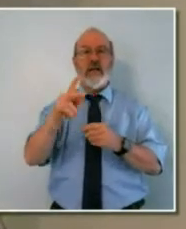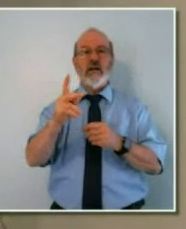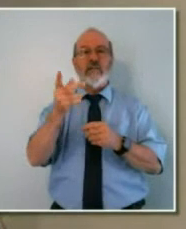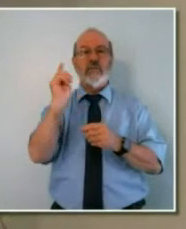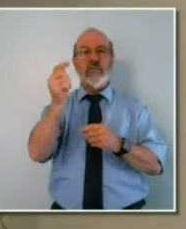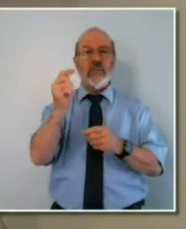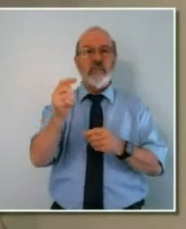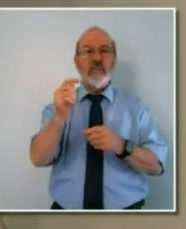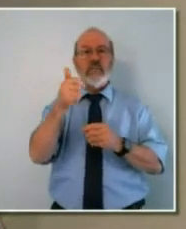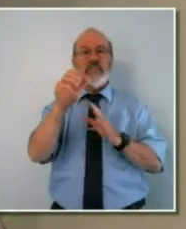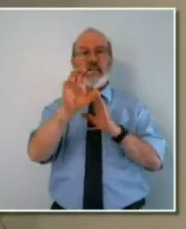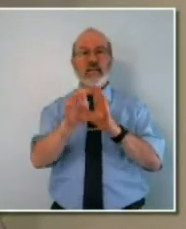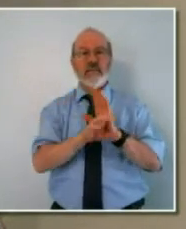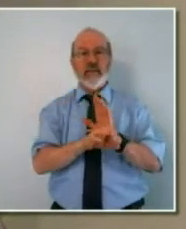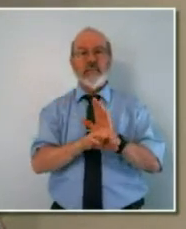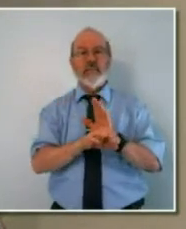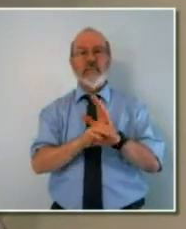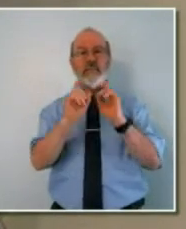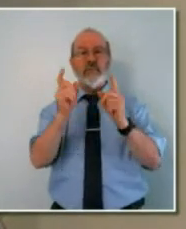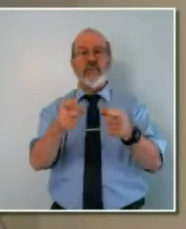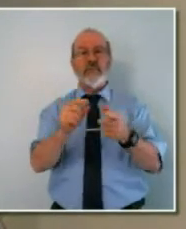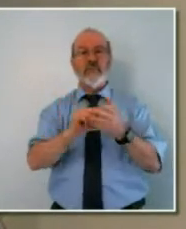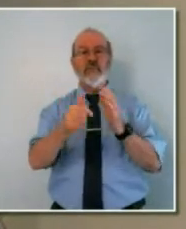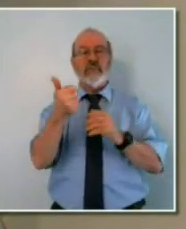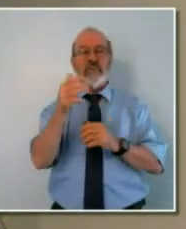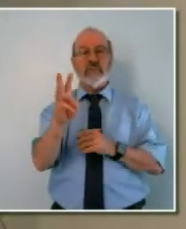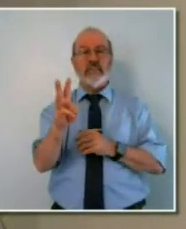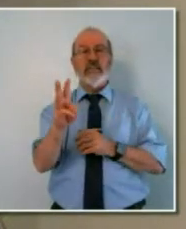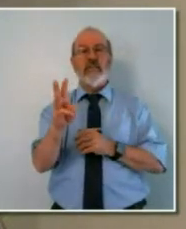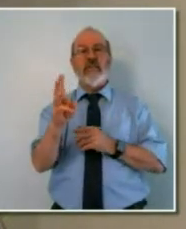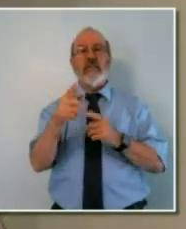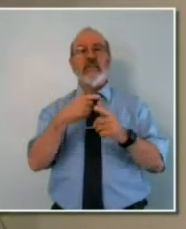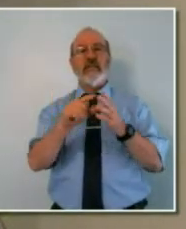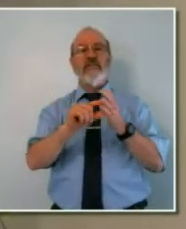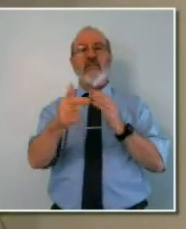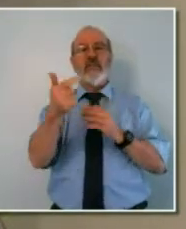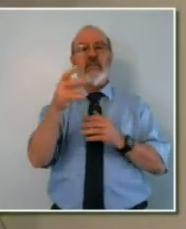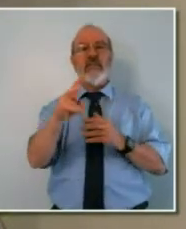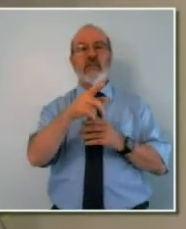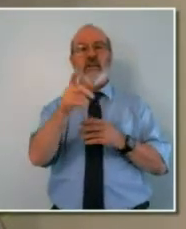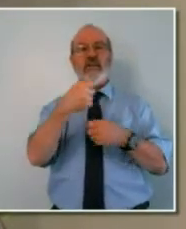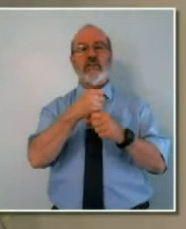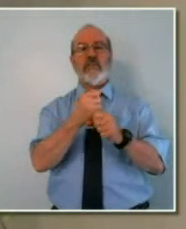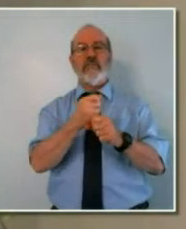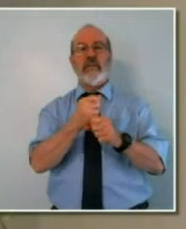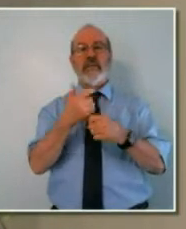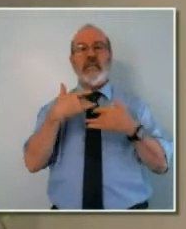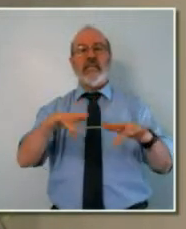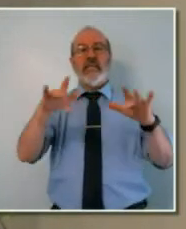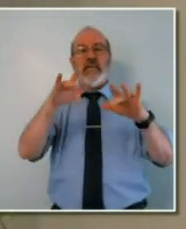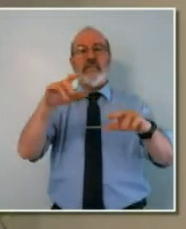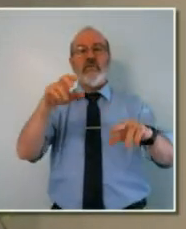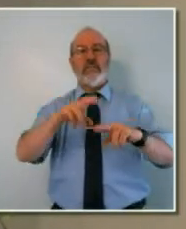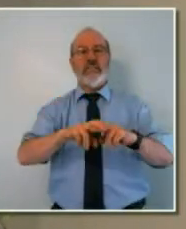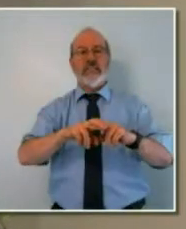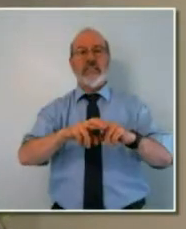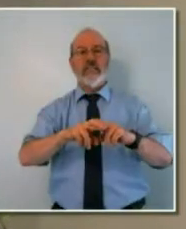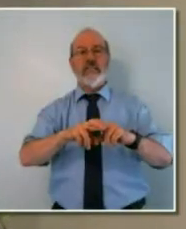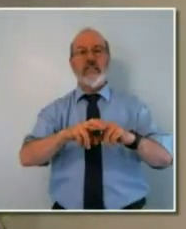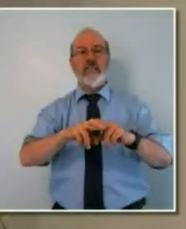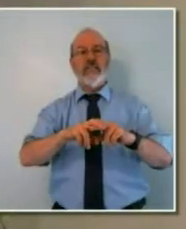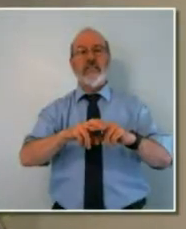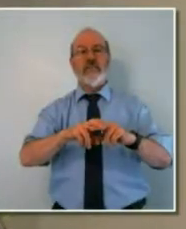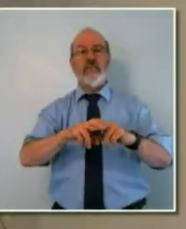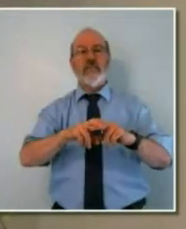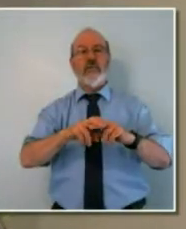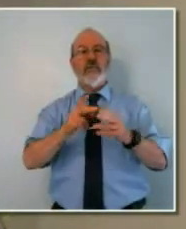Ten Commandments that was given. That's in verse 16. Then verse 17, "Thou shalt make a mercy seat of